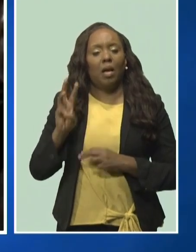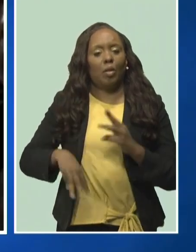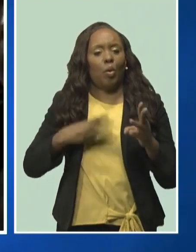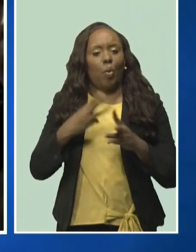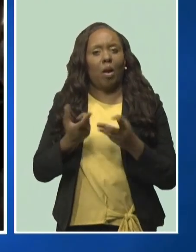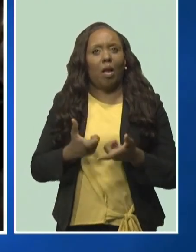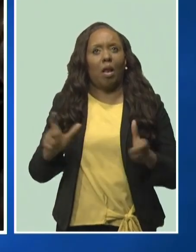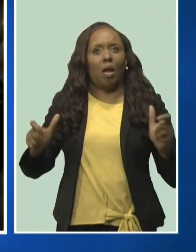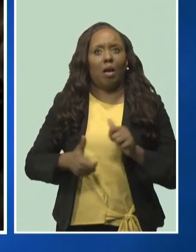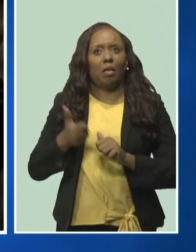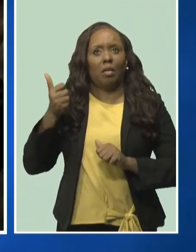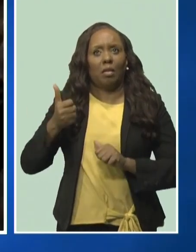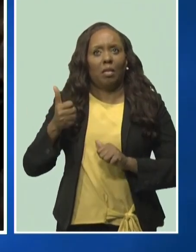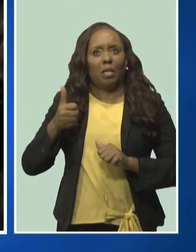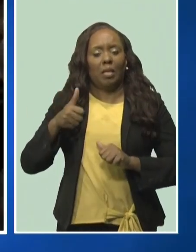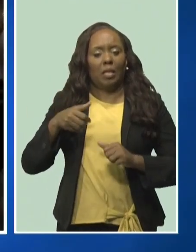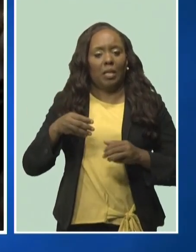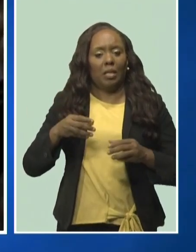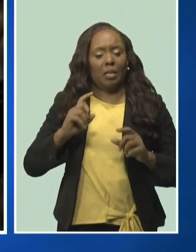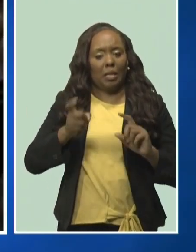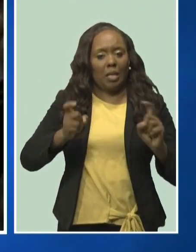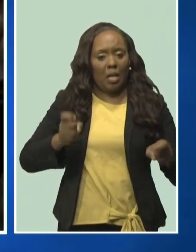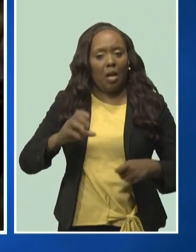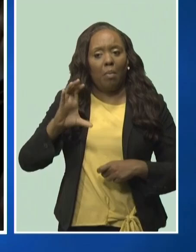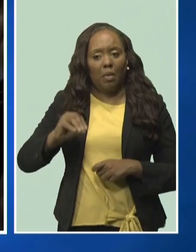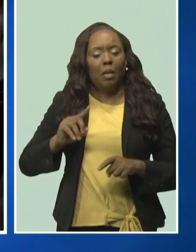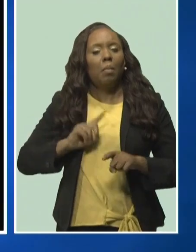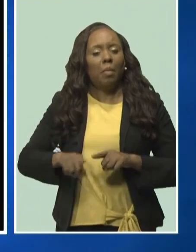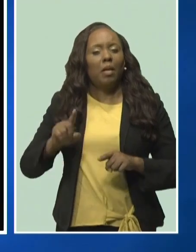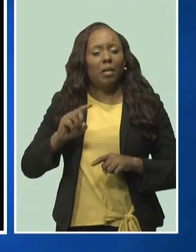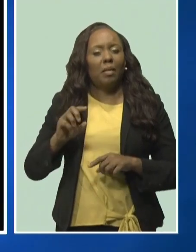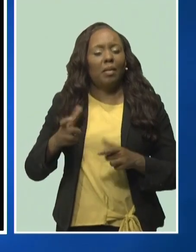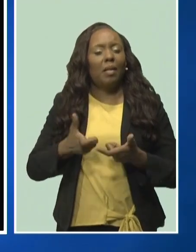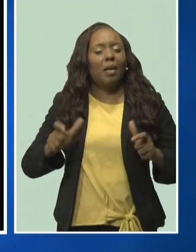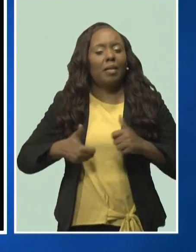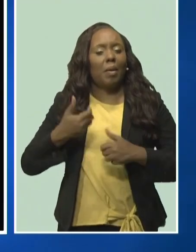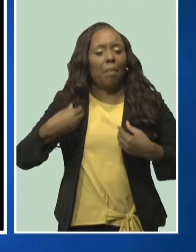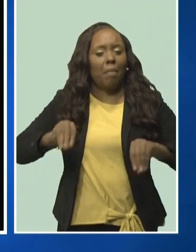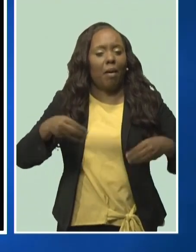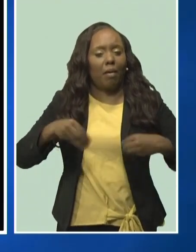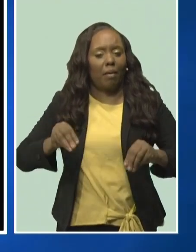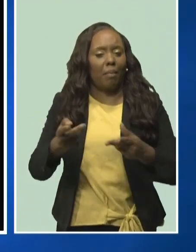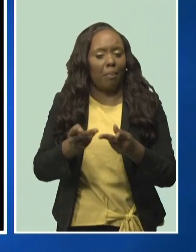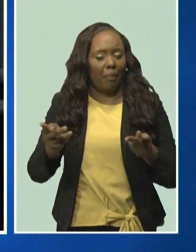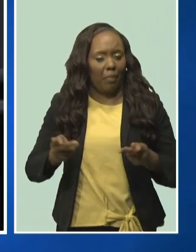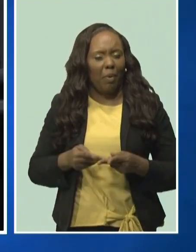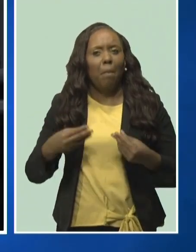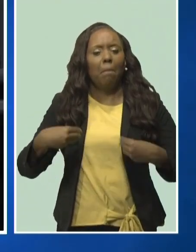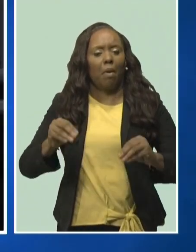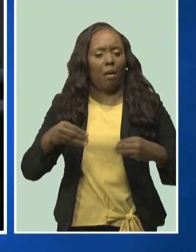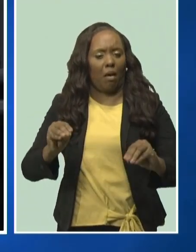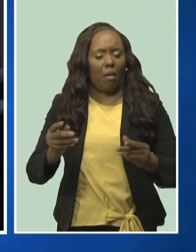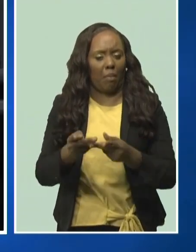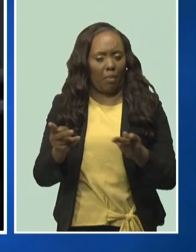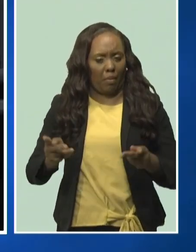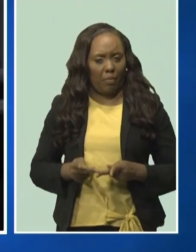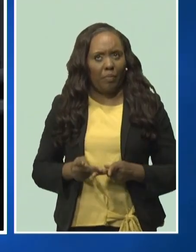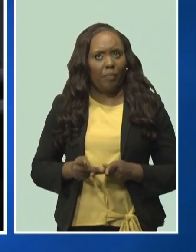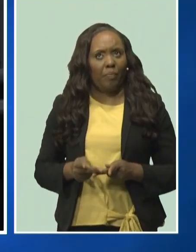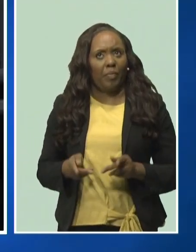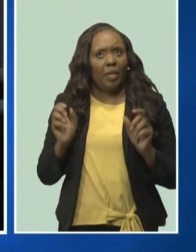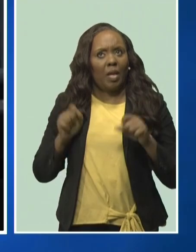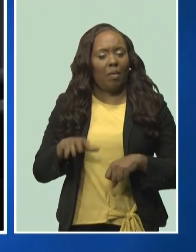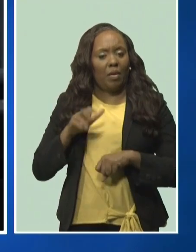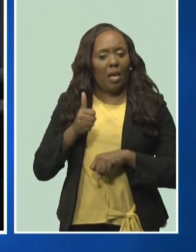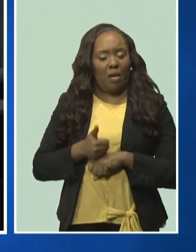distribution company, but really and truly it is the world's largest marketplace. That is essentially what Amazon is. And should we be able to create a similar platform